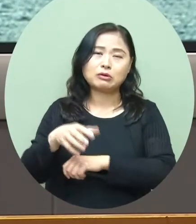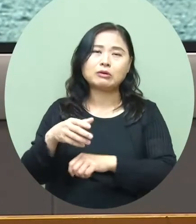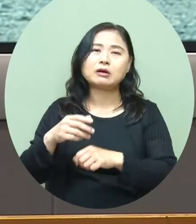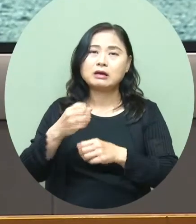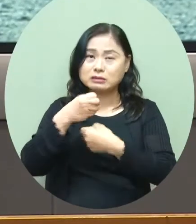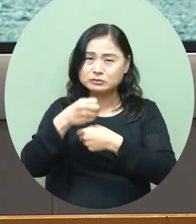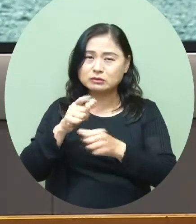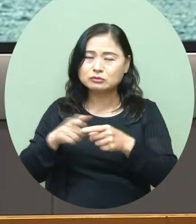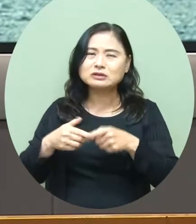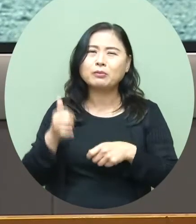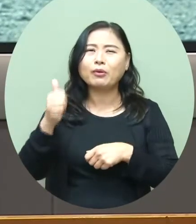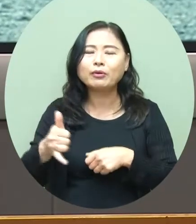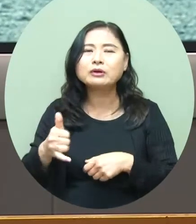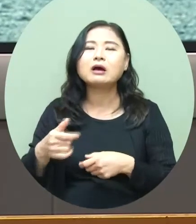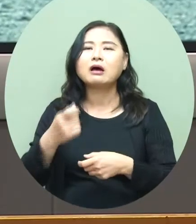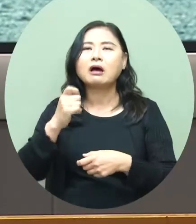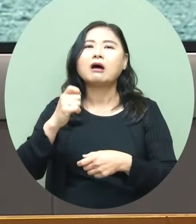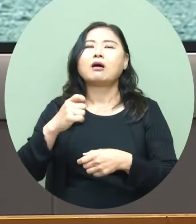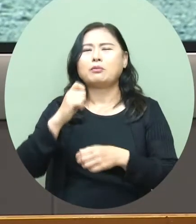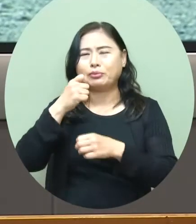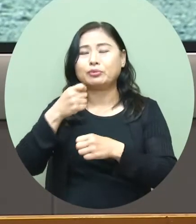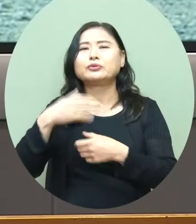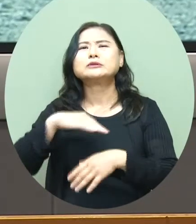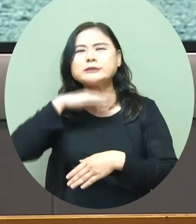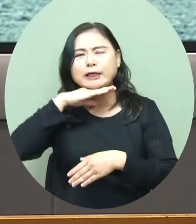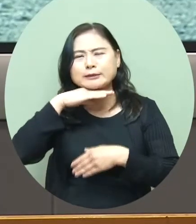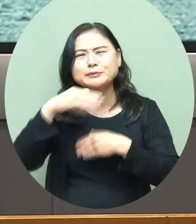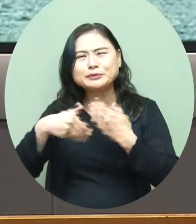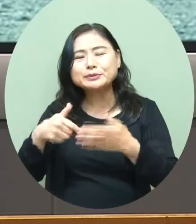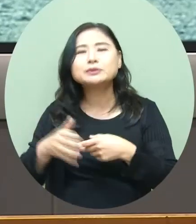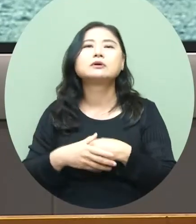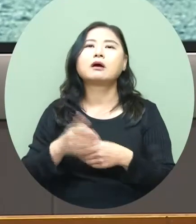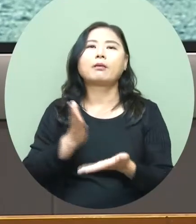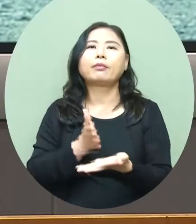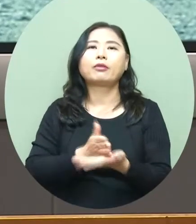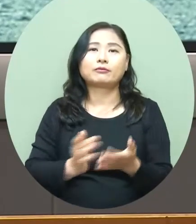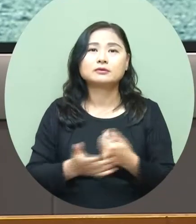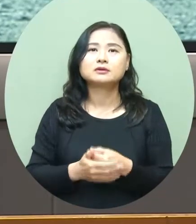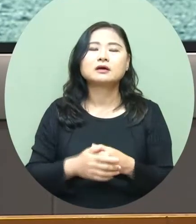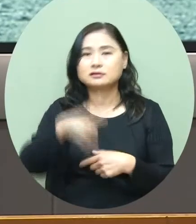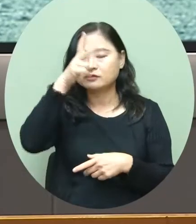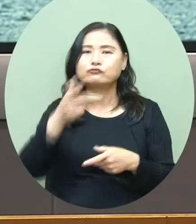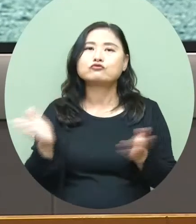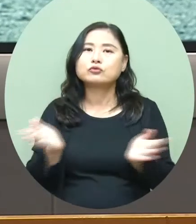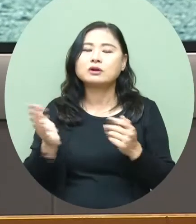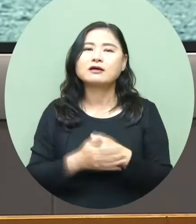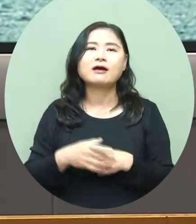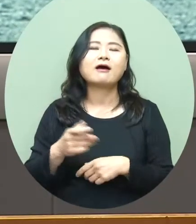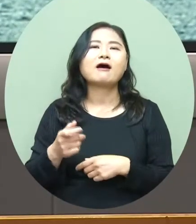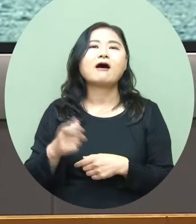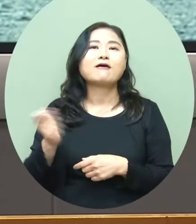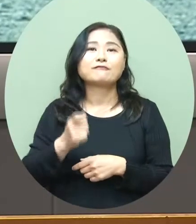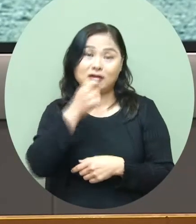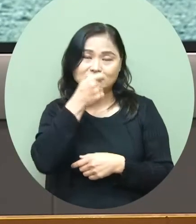And previously, they would have to go to a testing center and have to wait before they can know the result. We